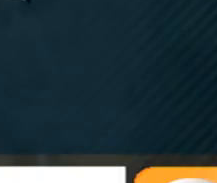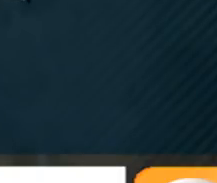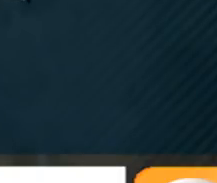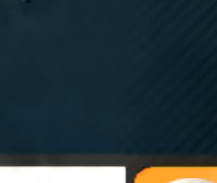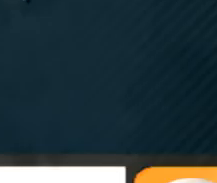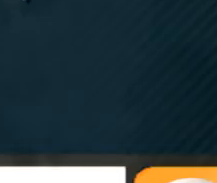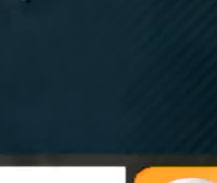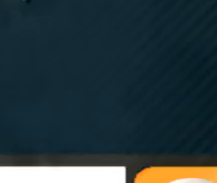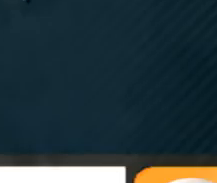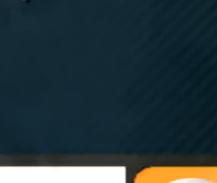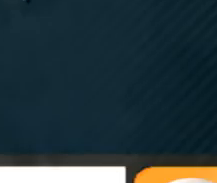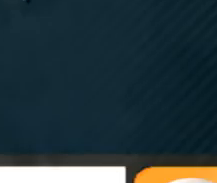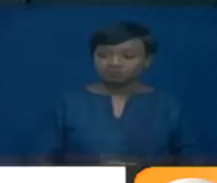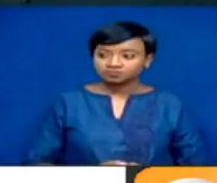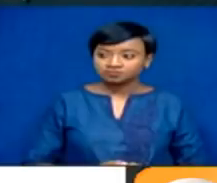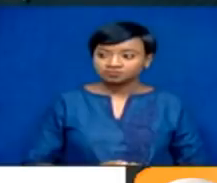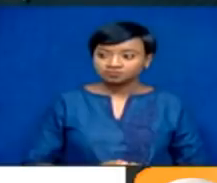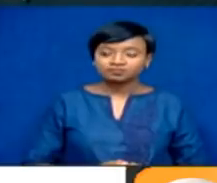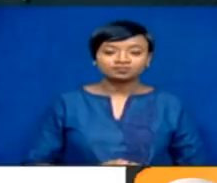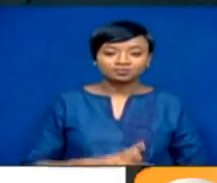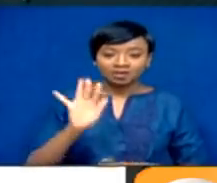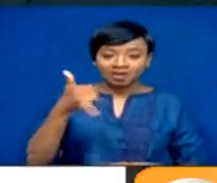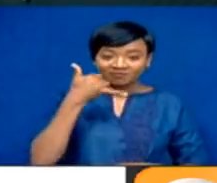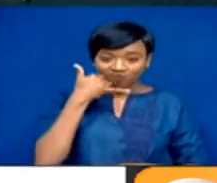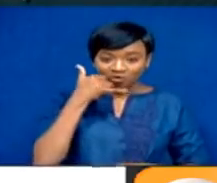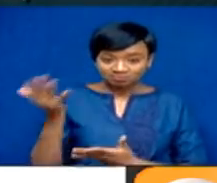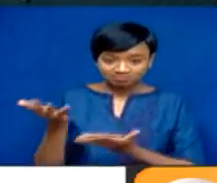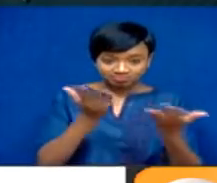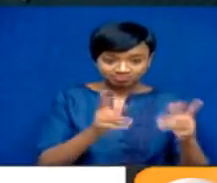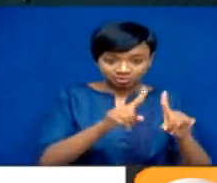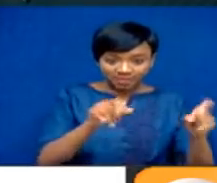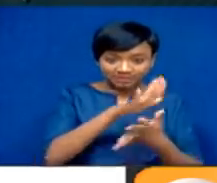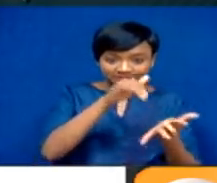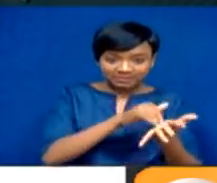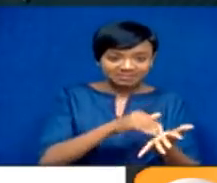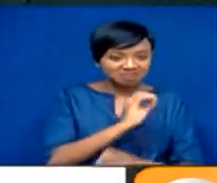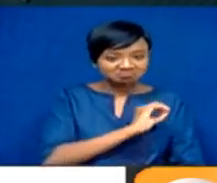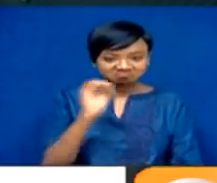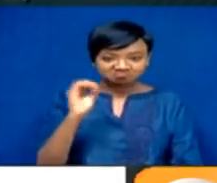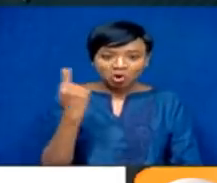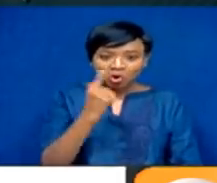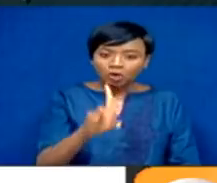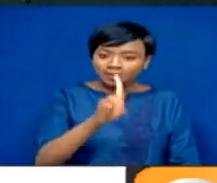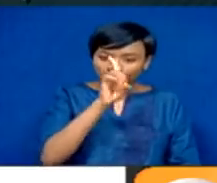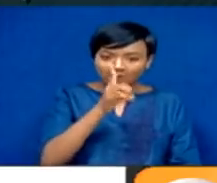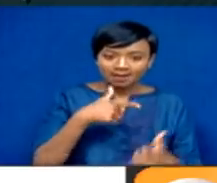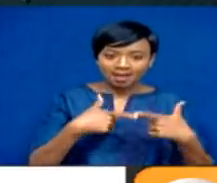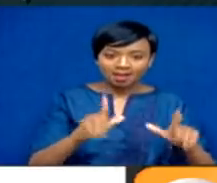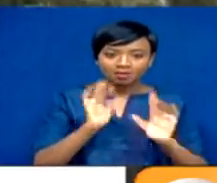compound. Mobile phones banned from examination centers, except one for center manager.